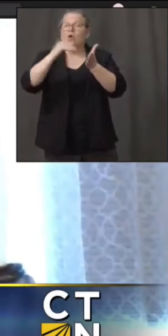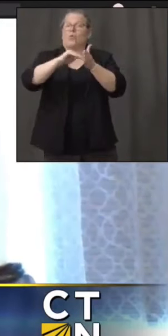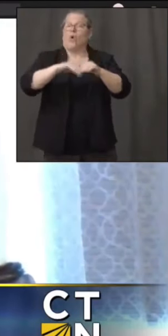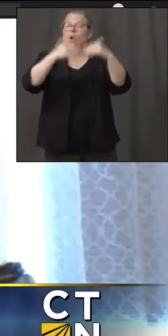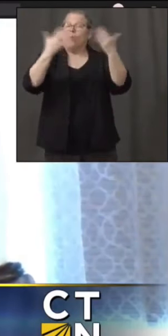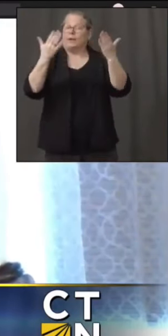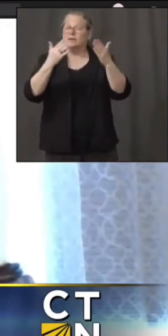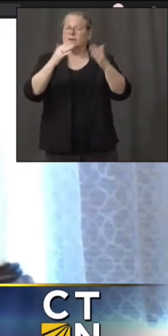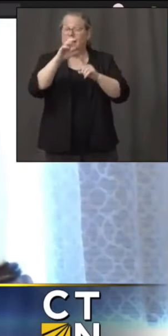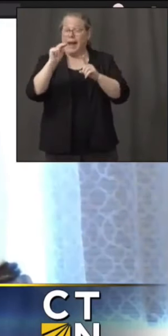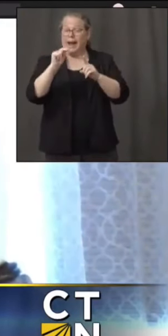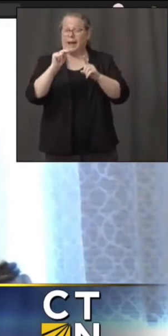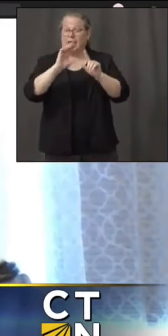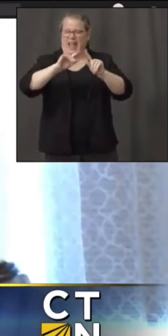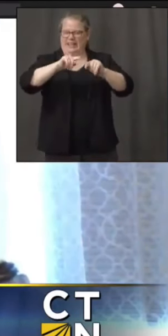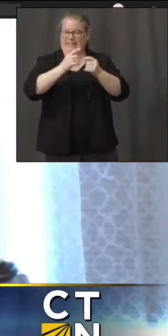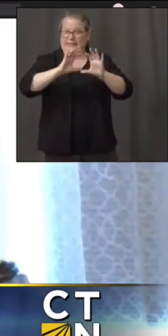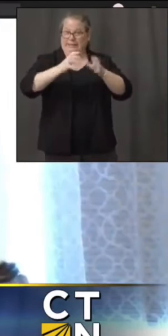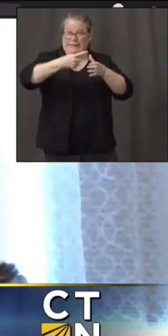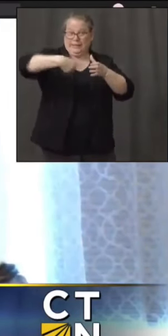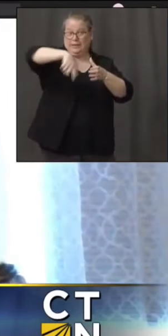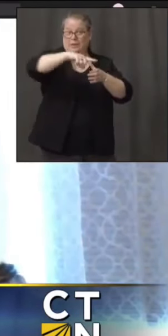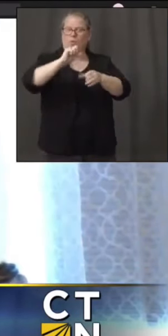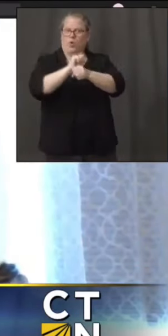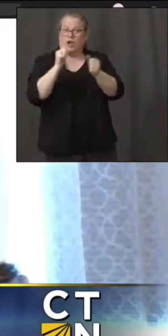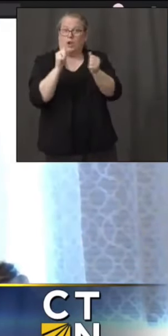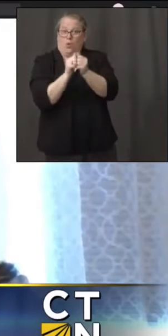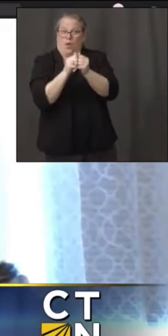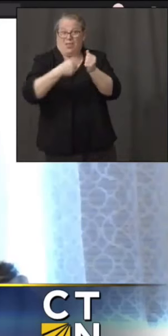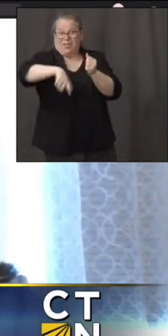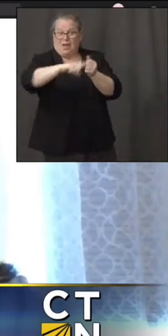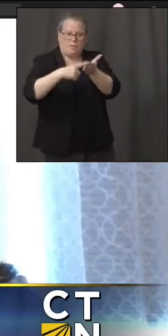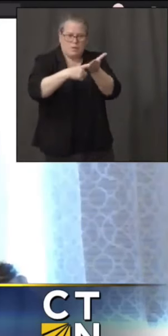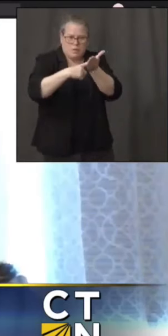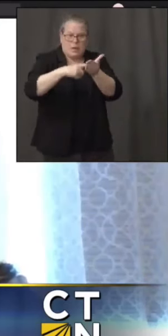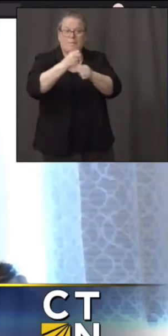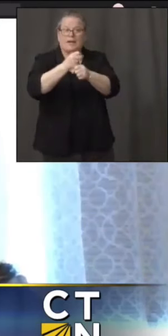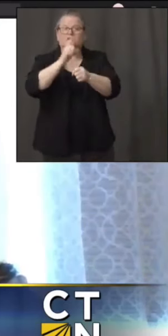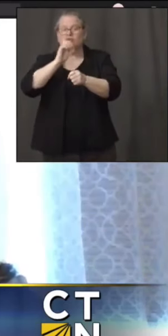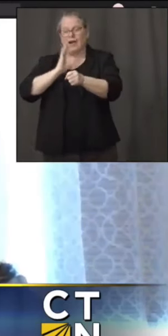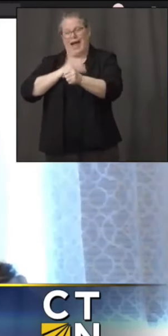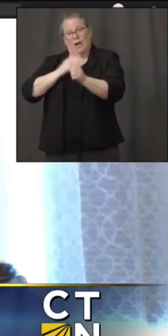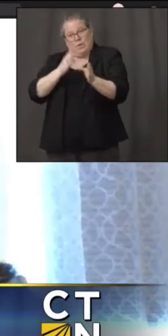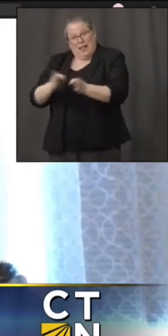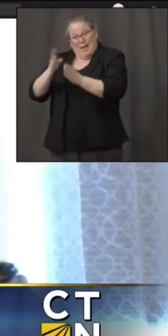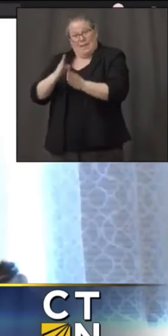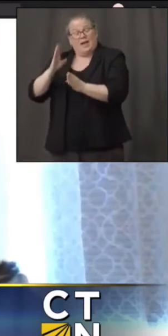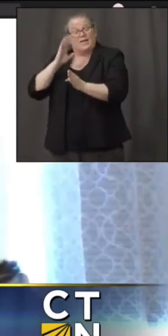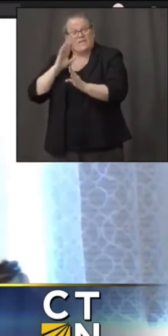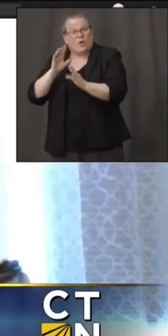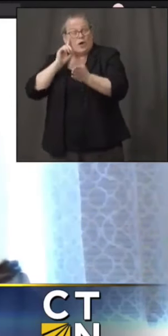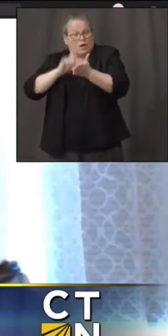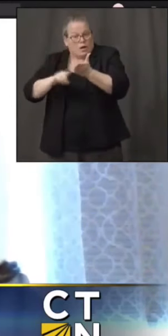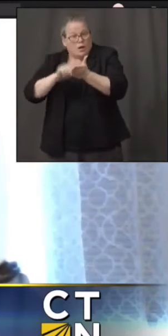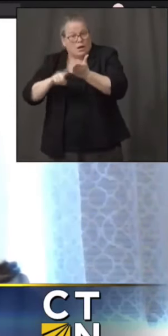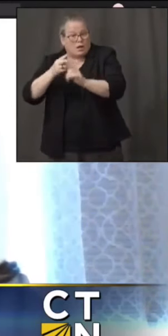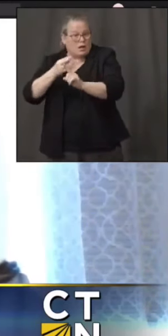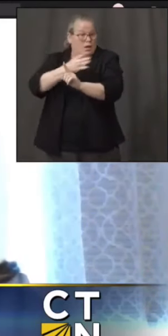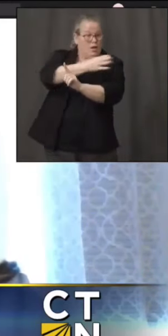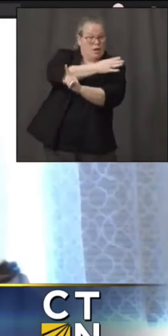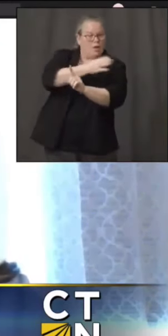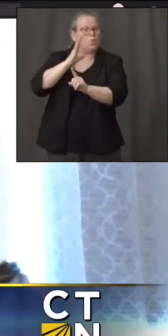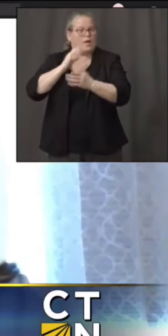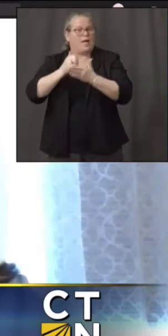we're doing in terms of contact tracing aligns with strategies to help Connecticut return to normal. In particular, I'm